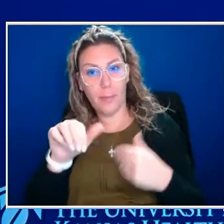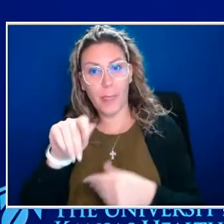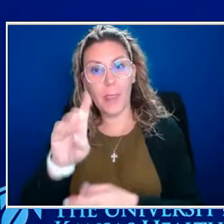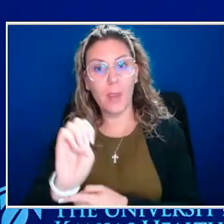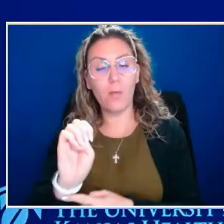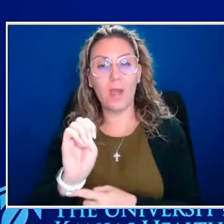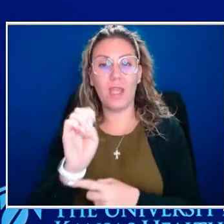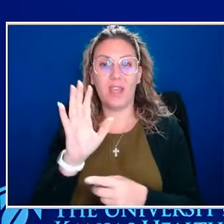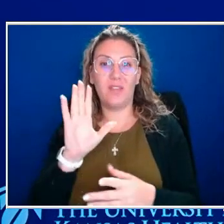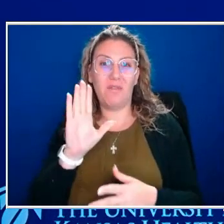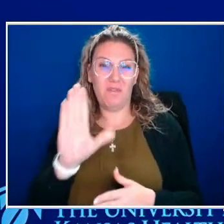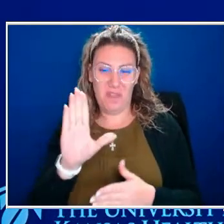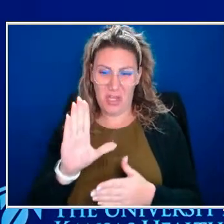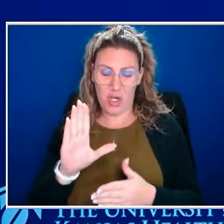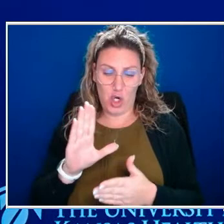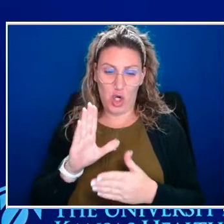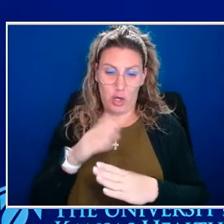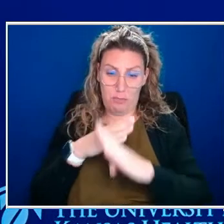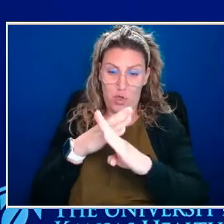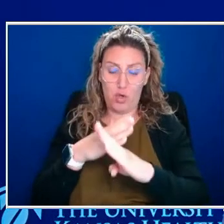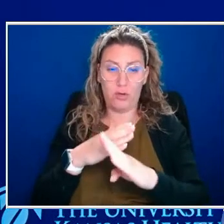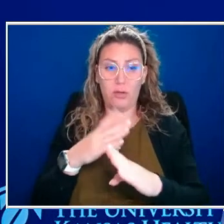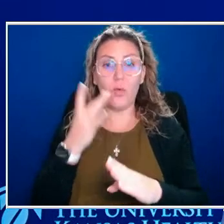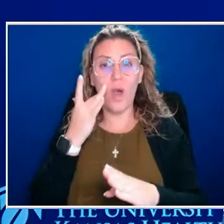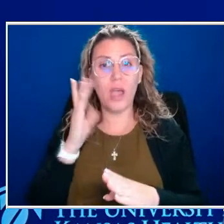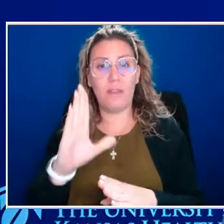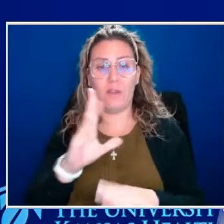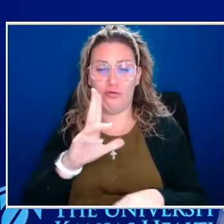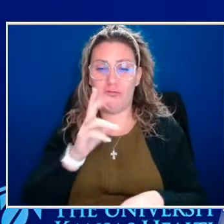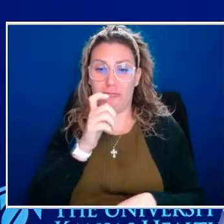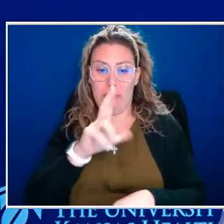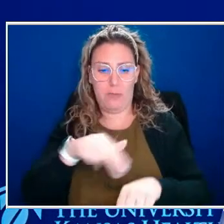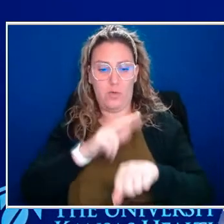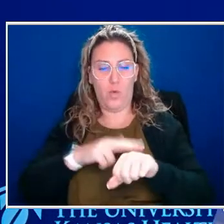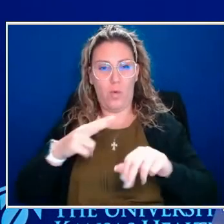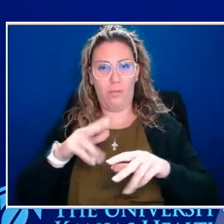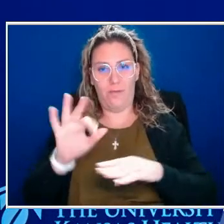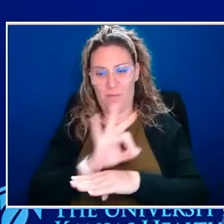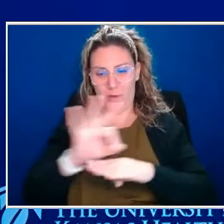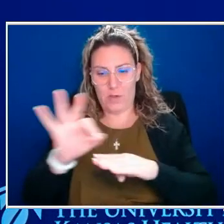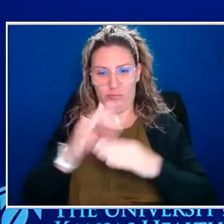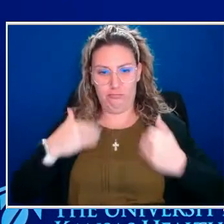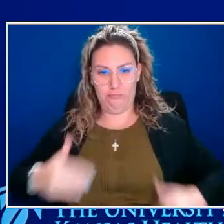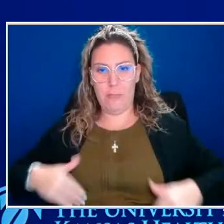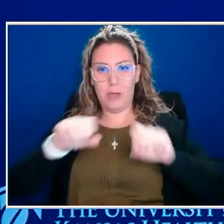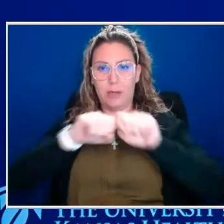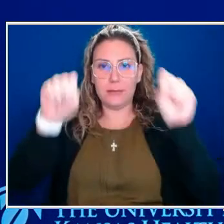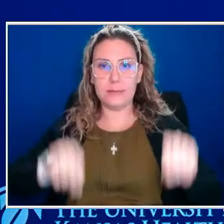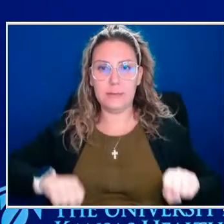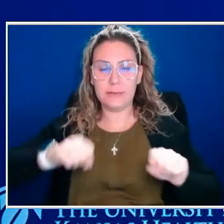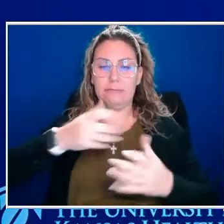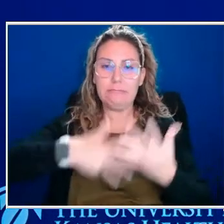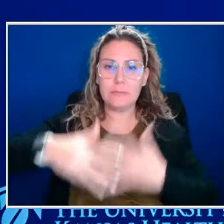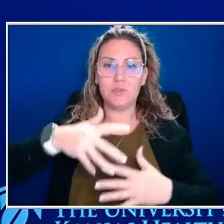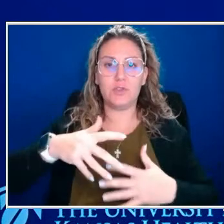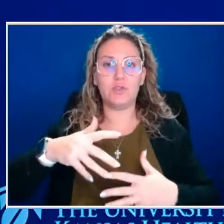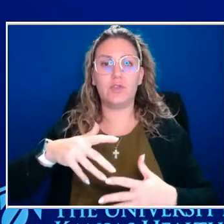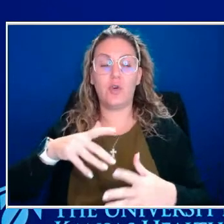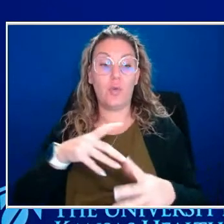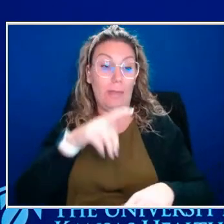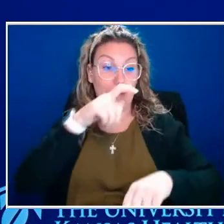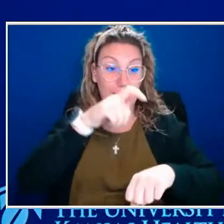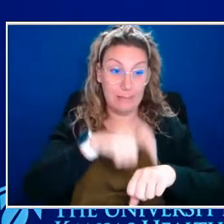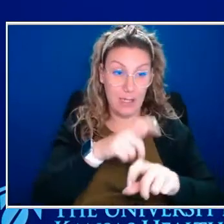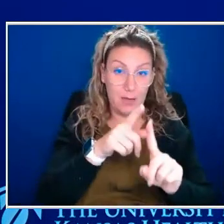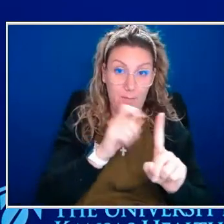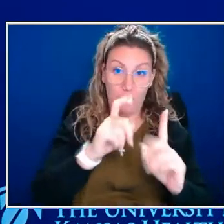they already do not have a normal functioning immune system. So you have, number one, the time from those initial doses